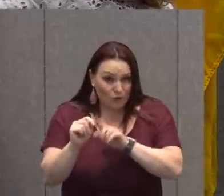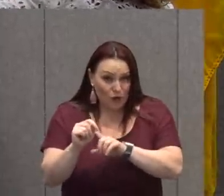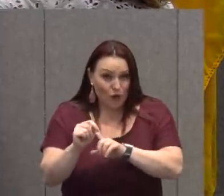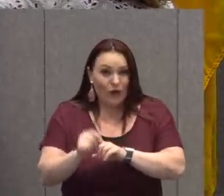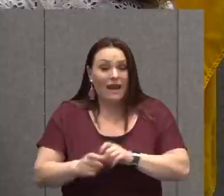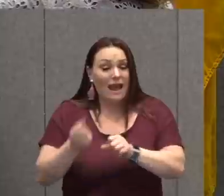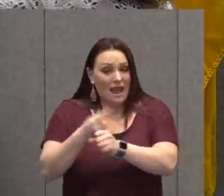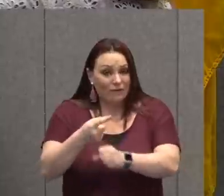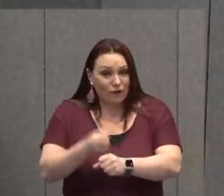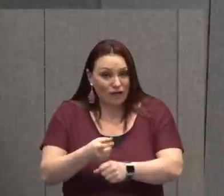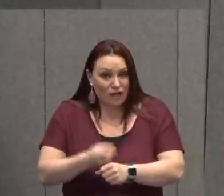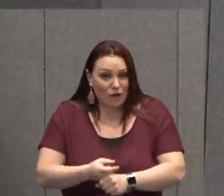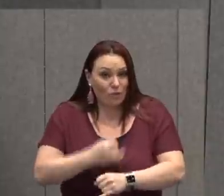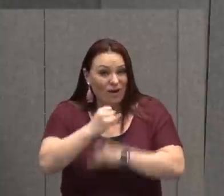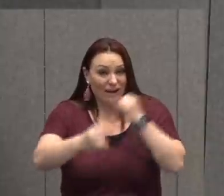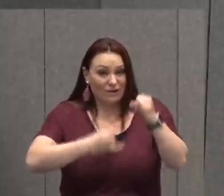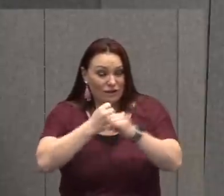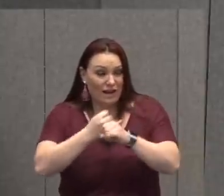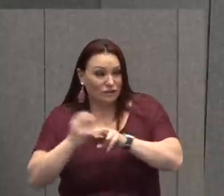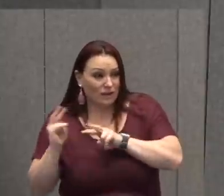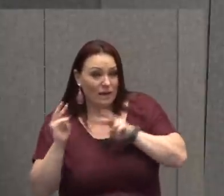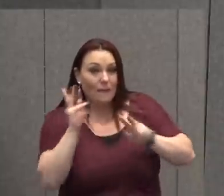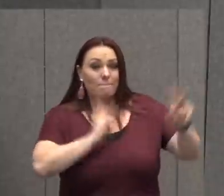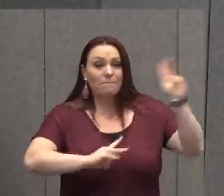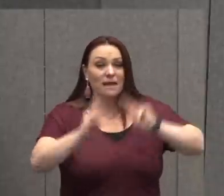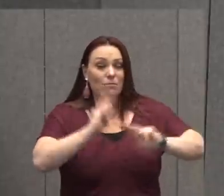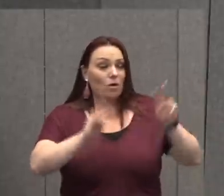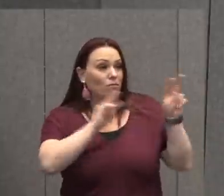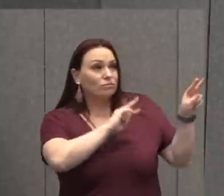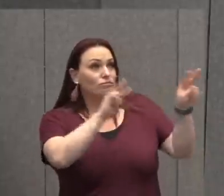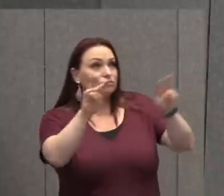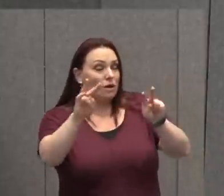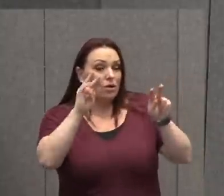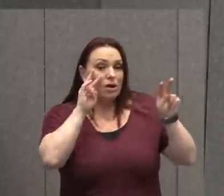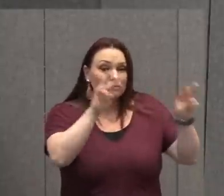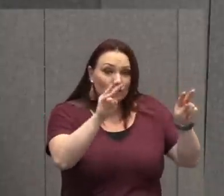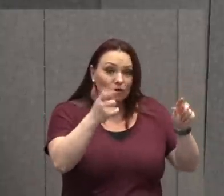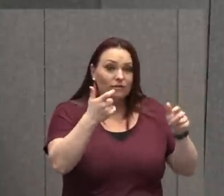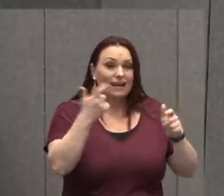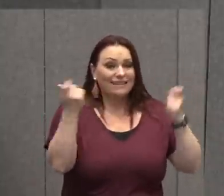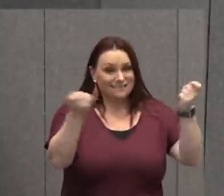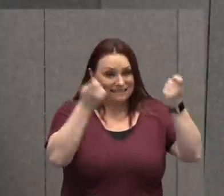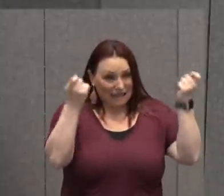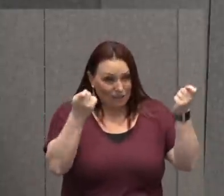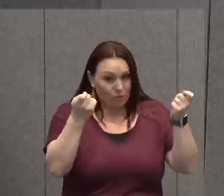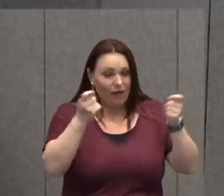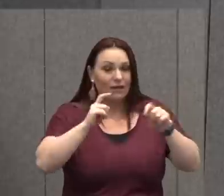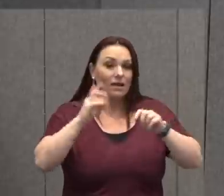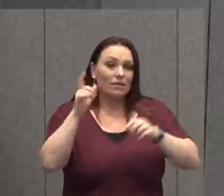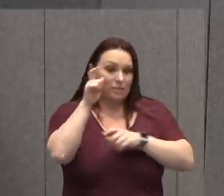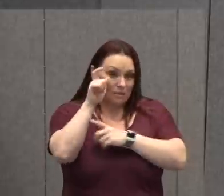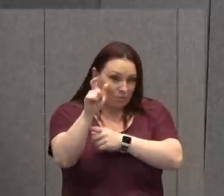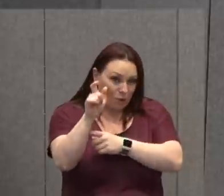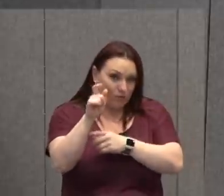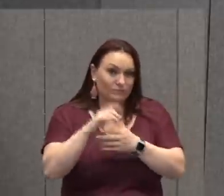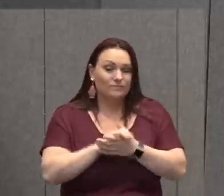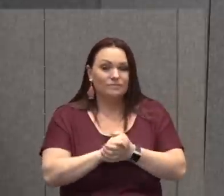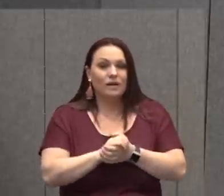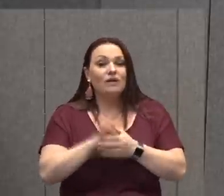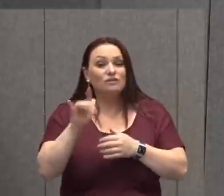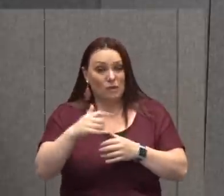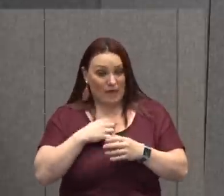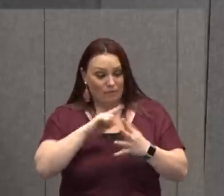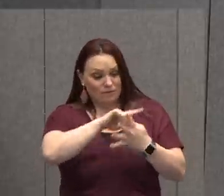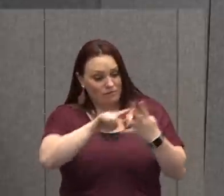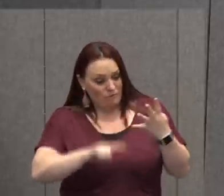sentence introducing each one of the topics for my report. Then the last thing I needed to do is now I have to